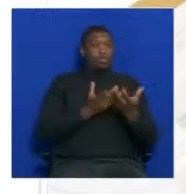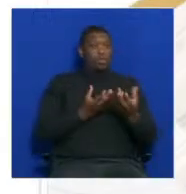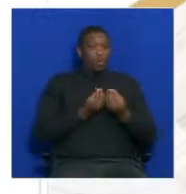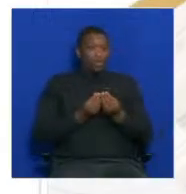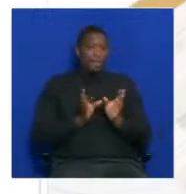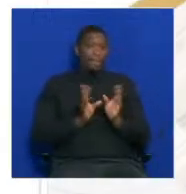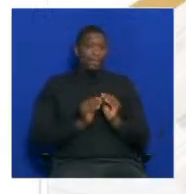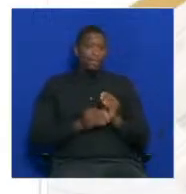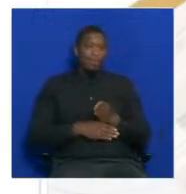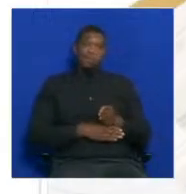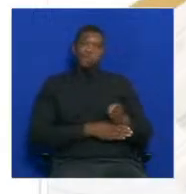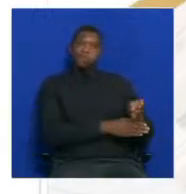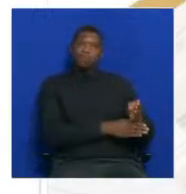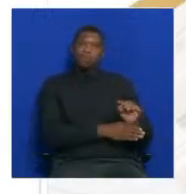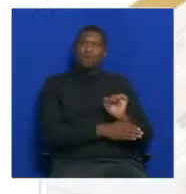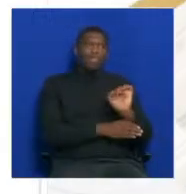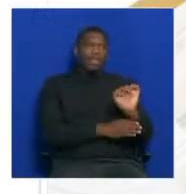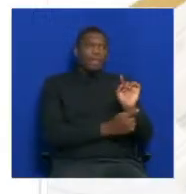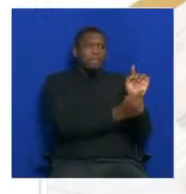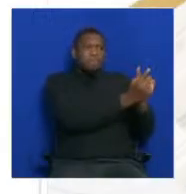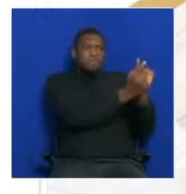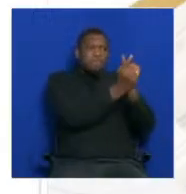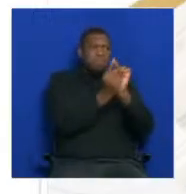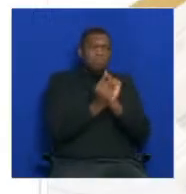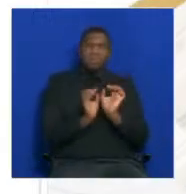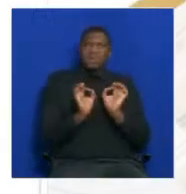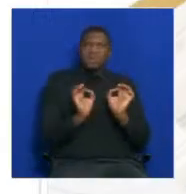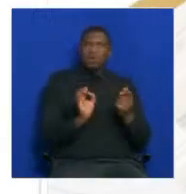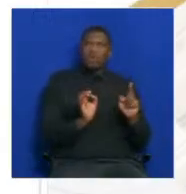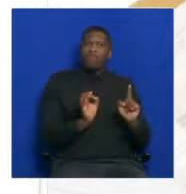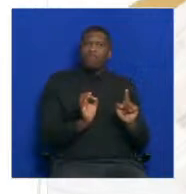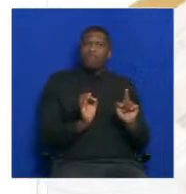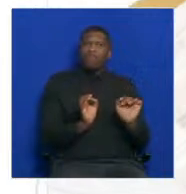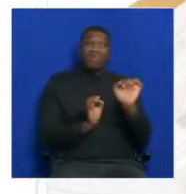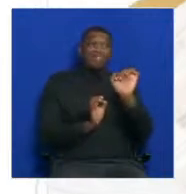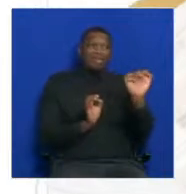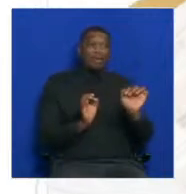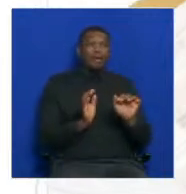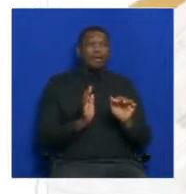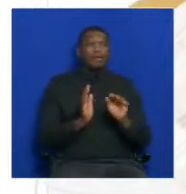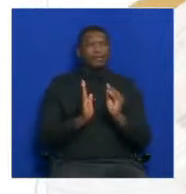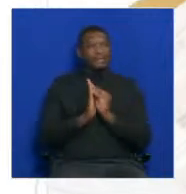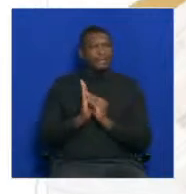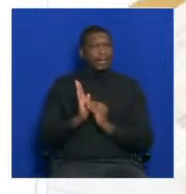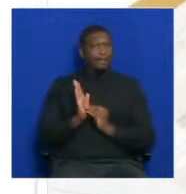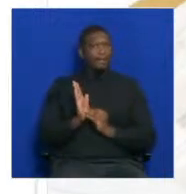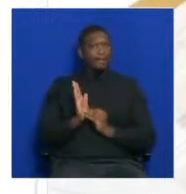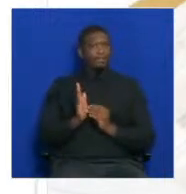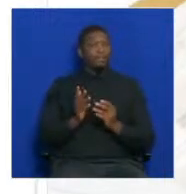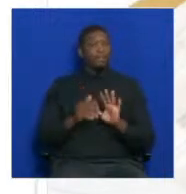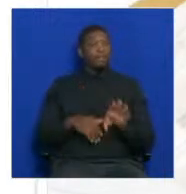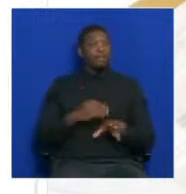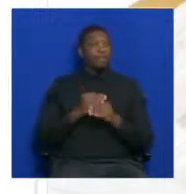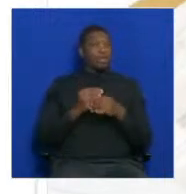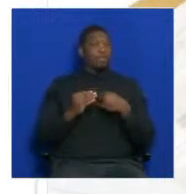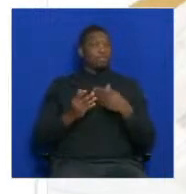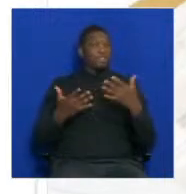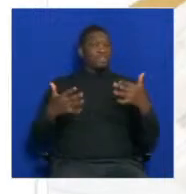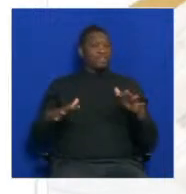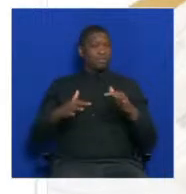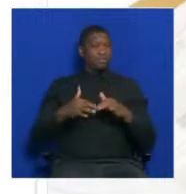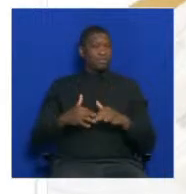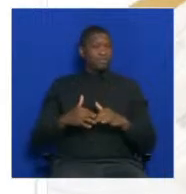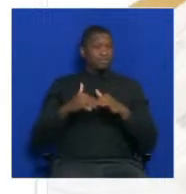not approached for their statement to corroborate this allegation. I also established that only